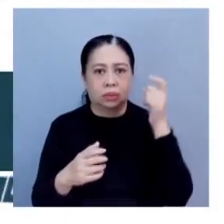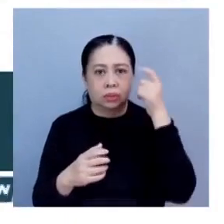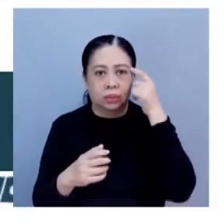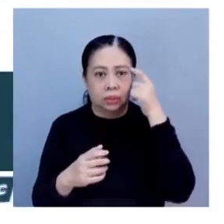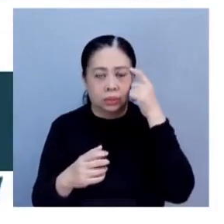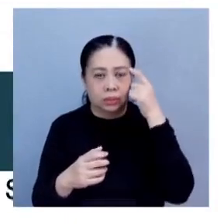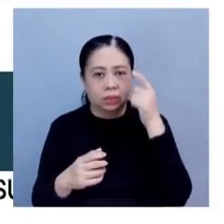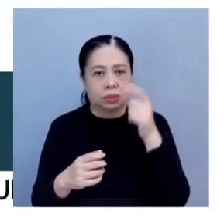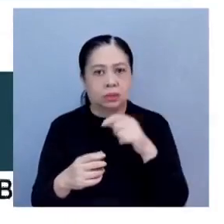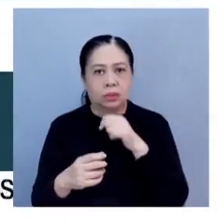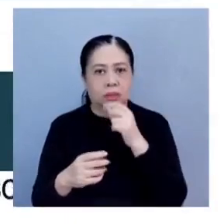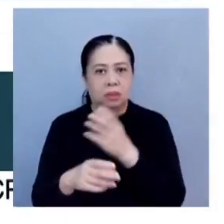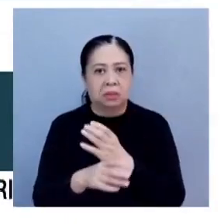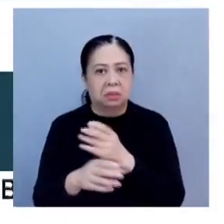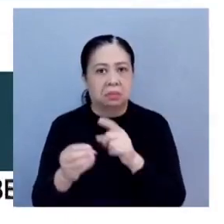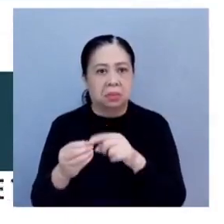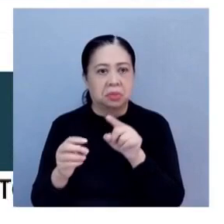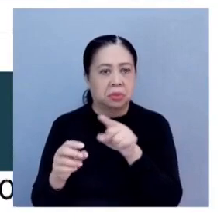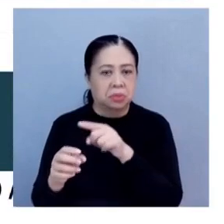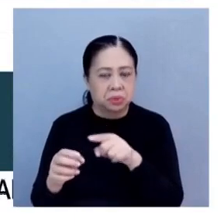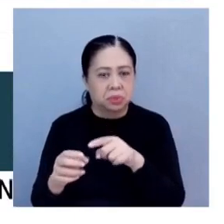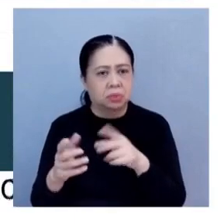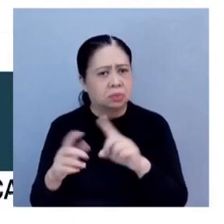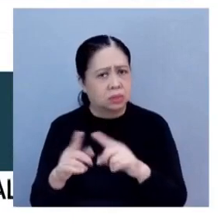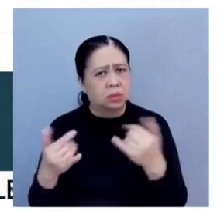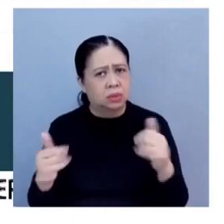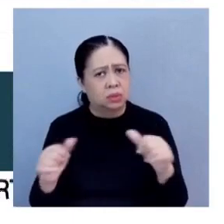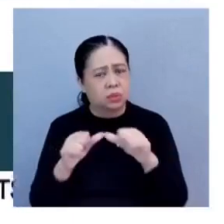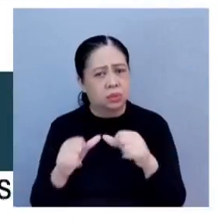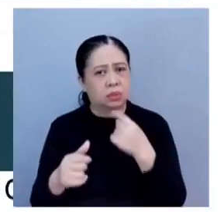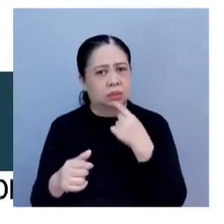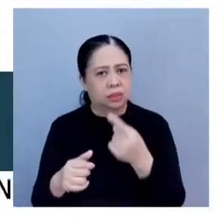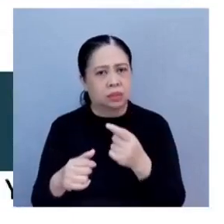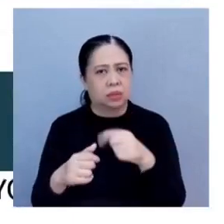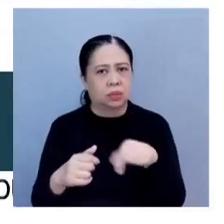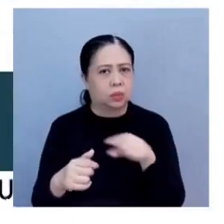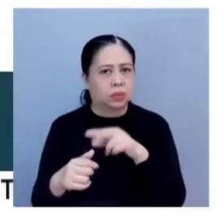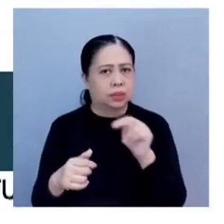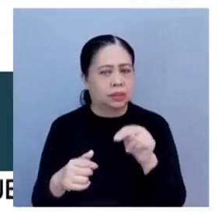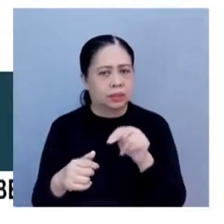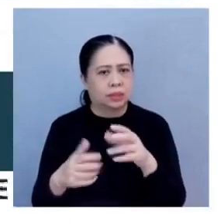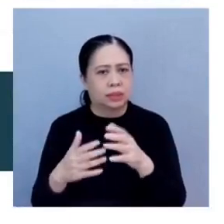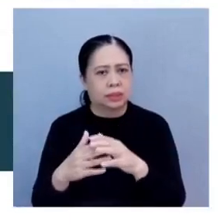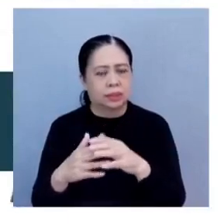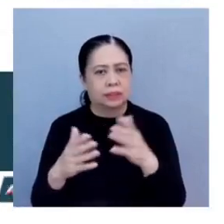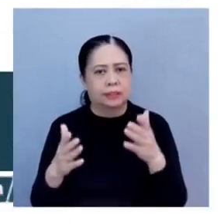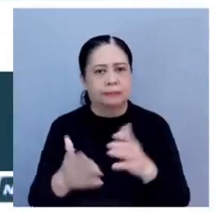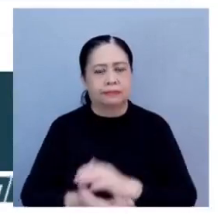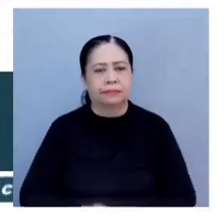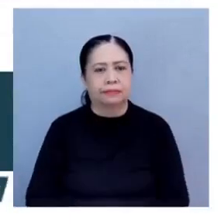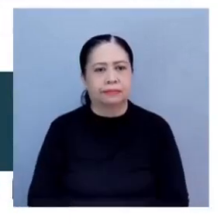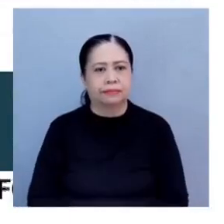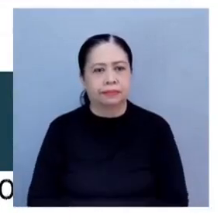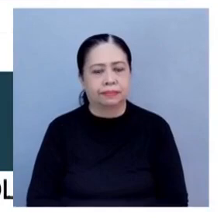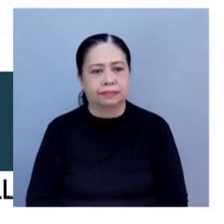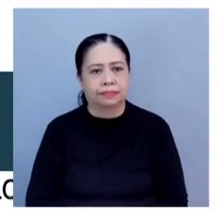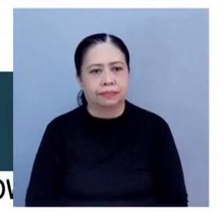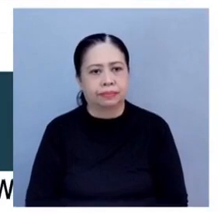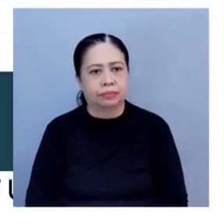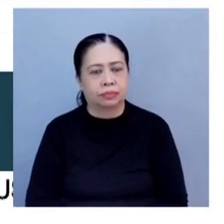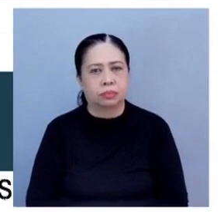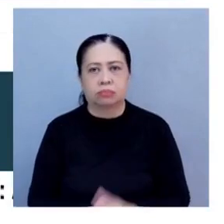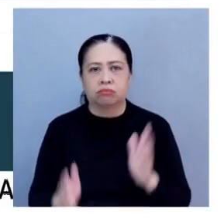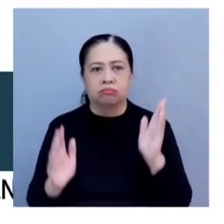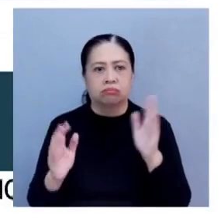not care about you. All along, we've been correct in saying that we need to fight this government because this government does not care